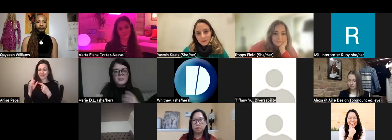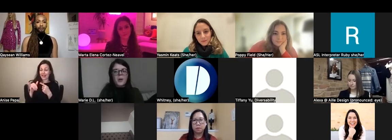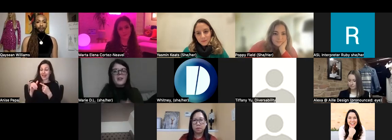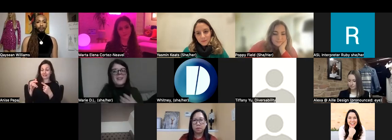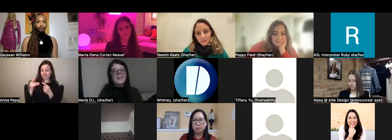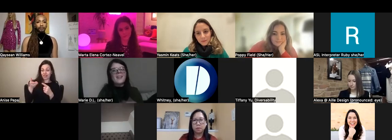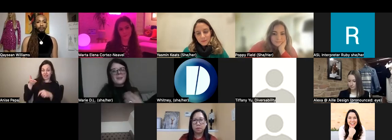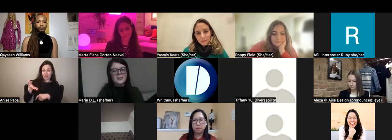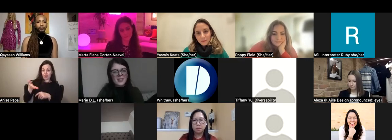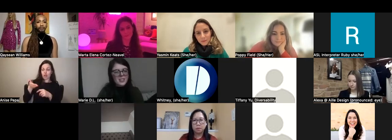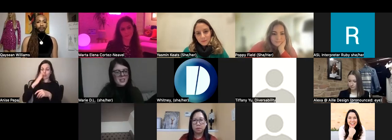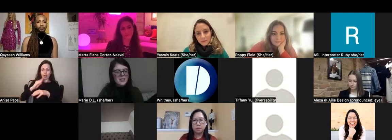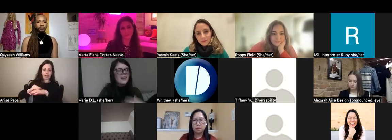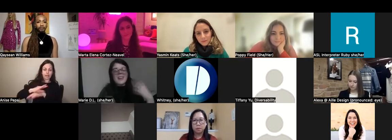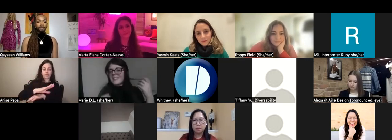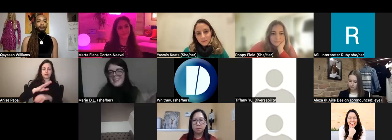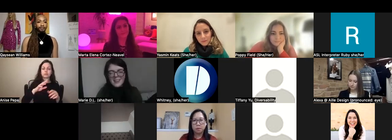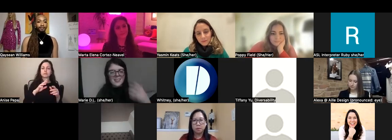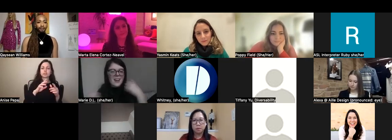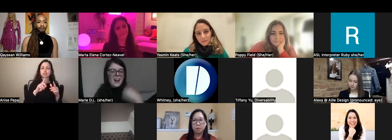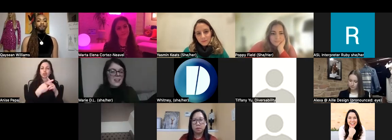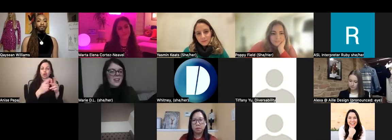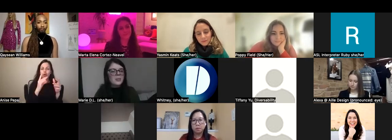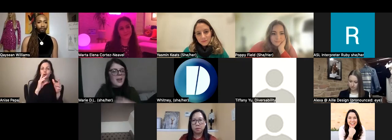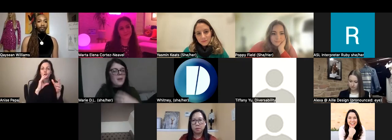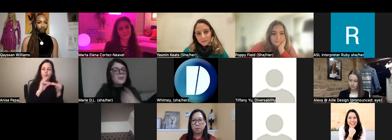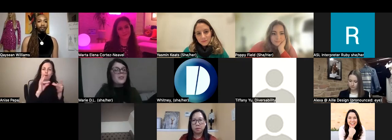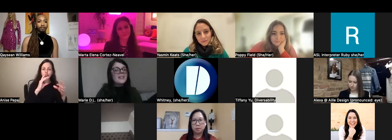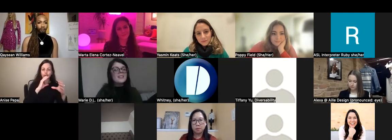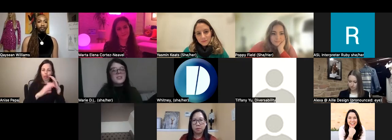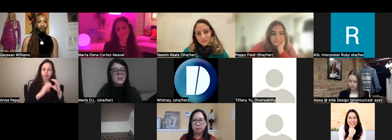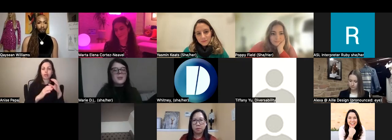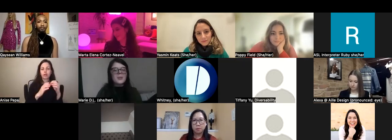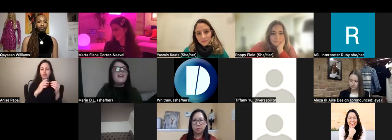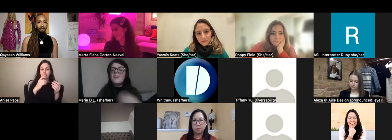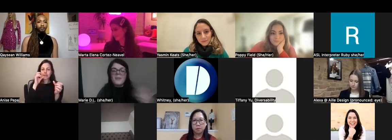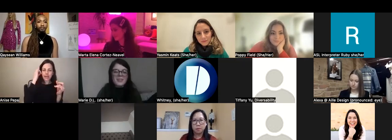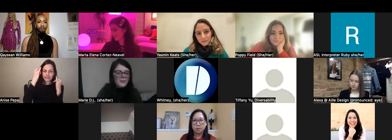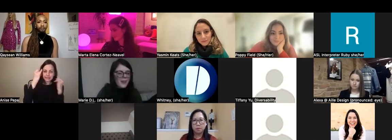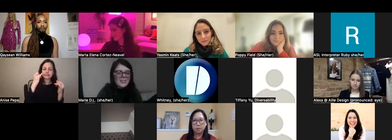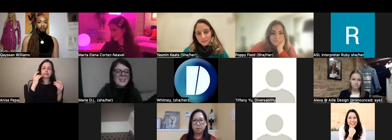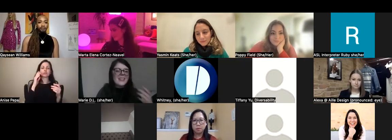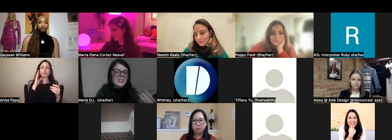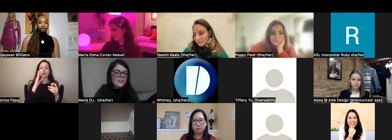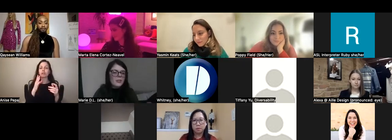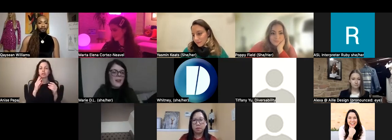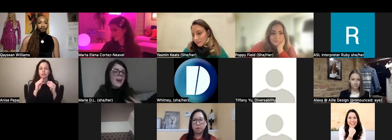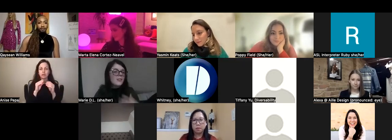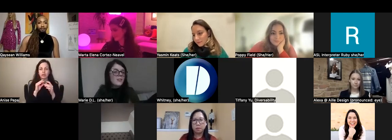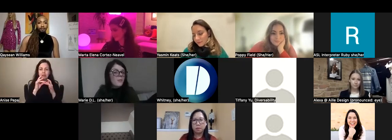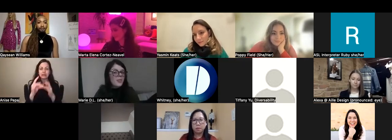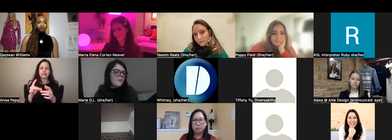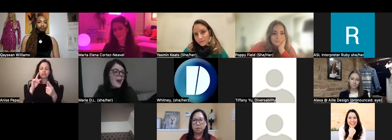just spark that conversation, the ideas, the concepts that will lead to that multifaceted industry that